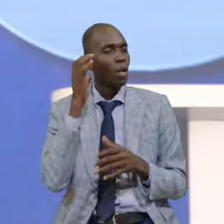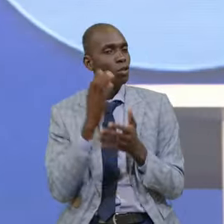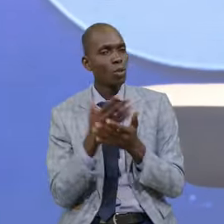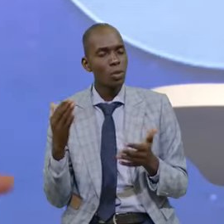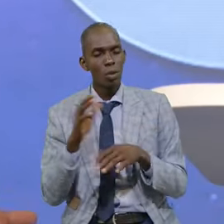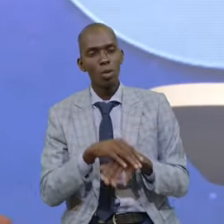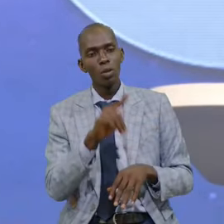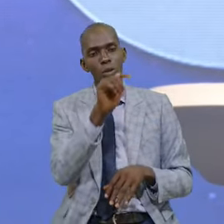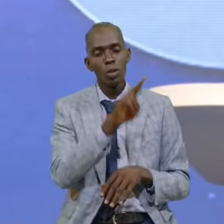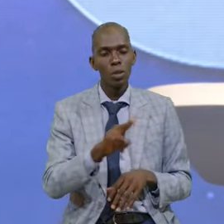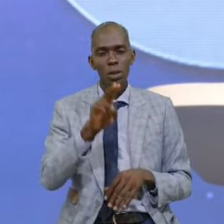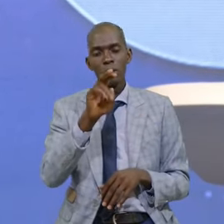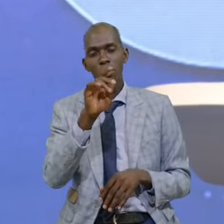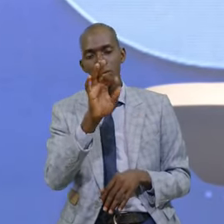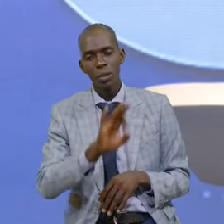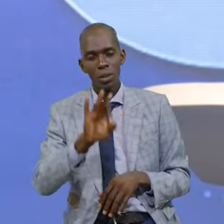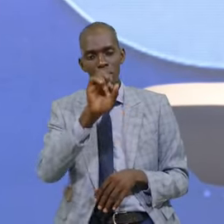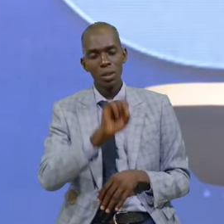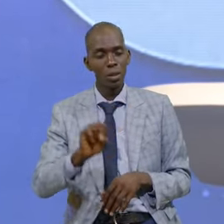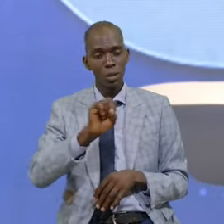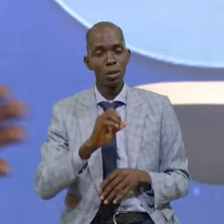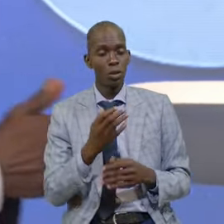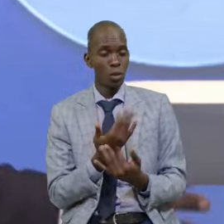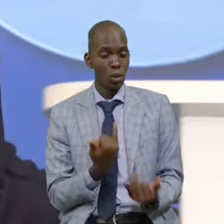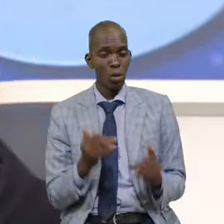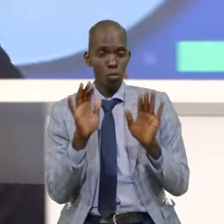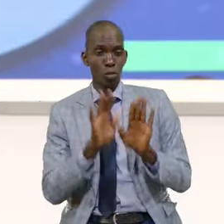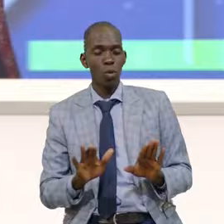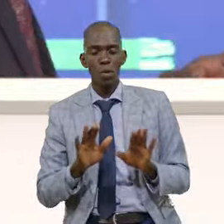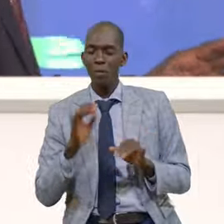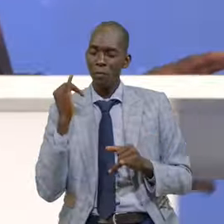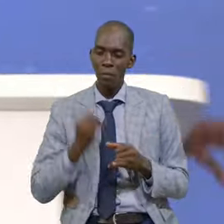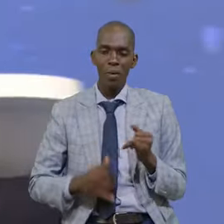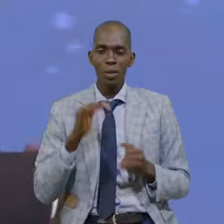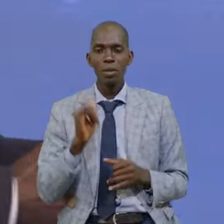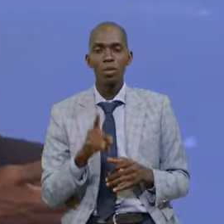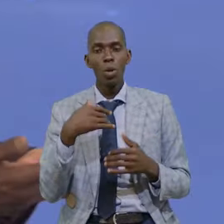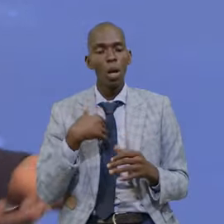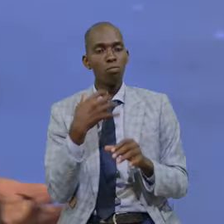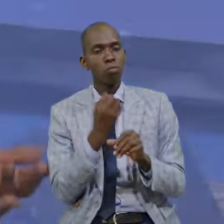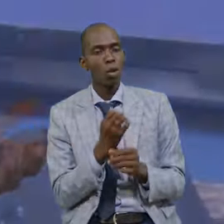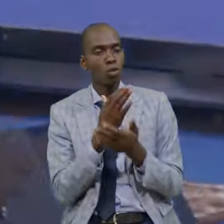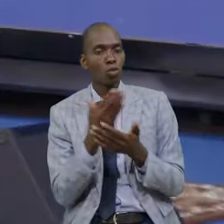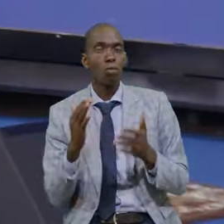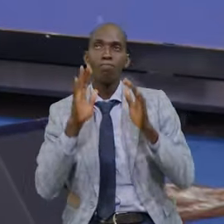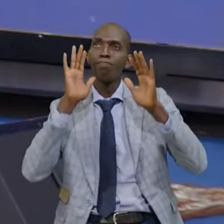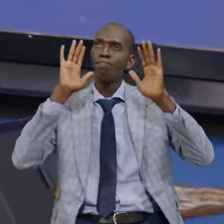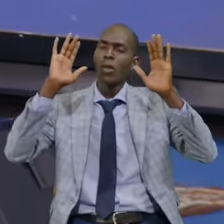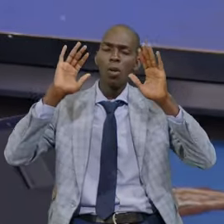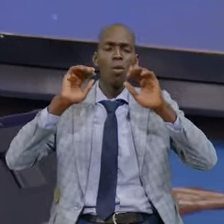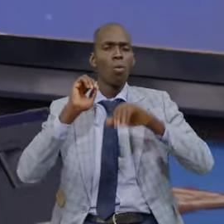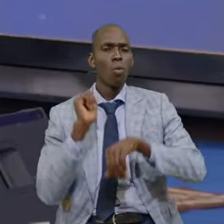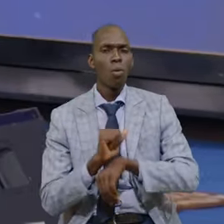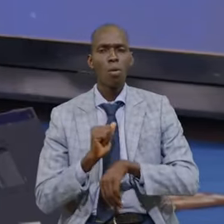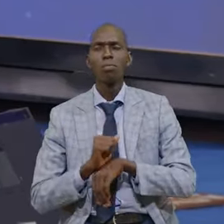Friday, Saturday. Here is Sunday. Finally, you've got some miracles, you've got some healing, you've